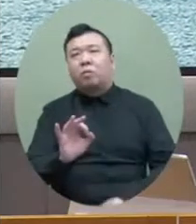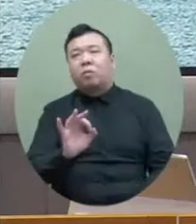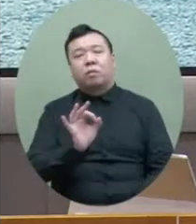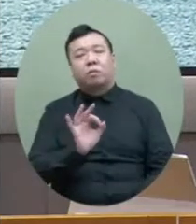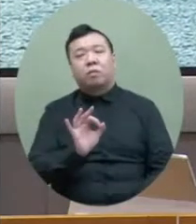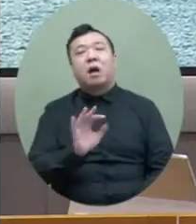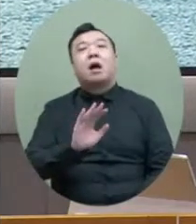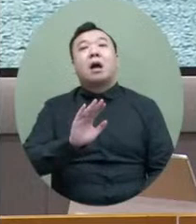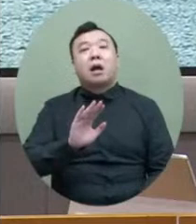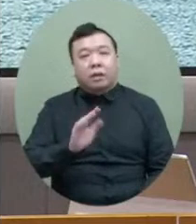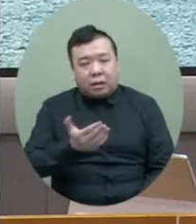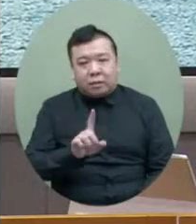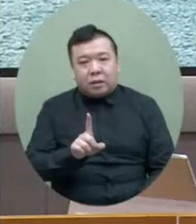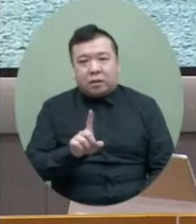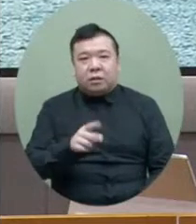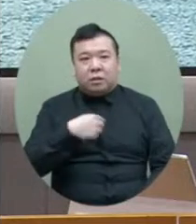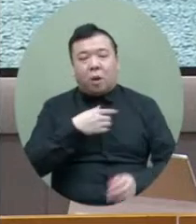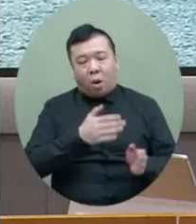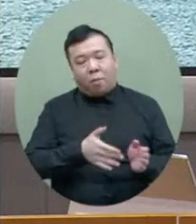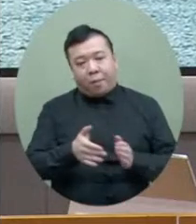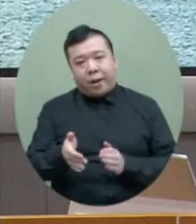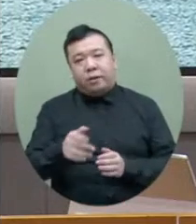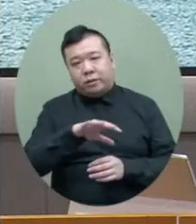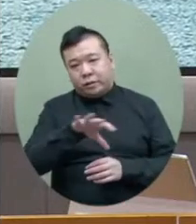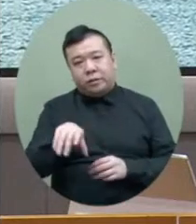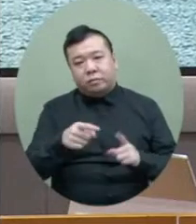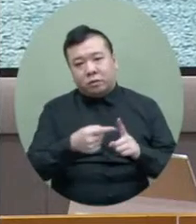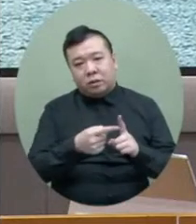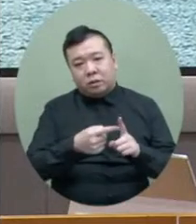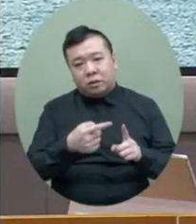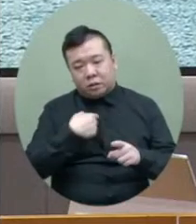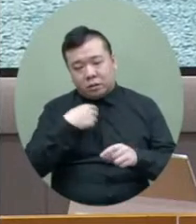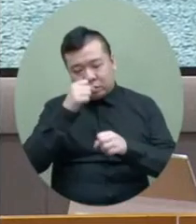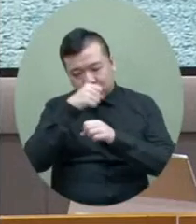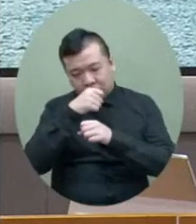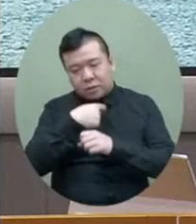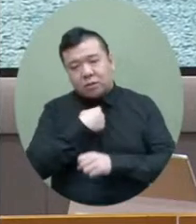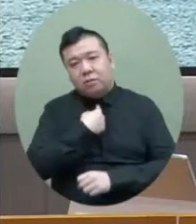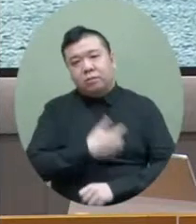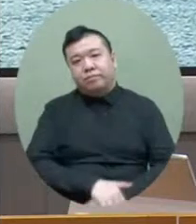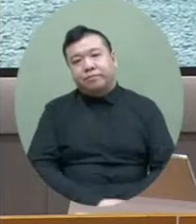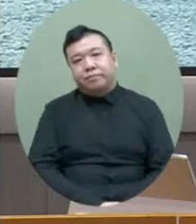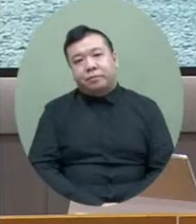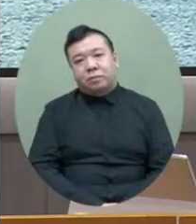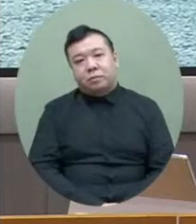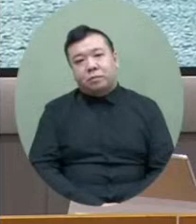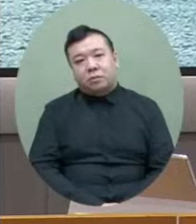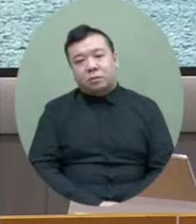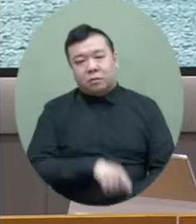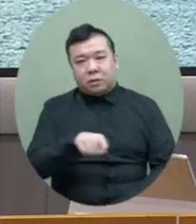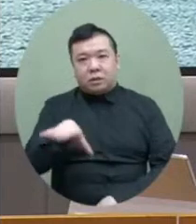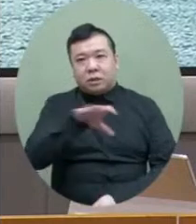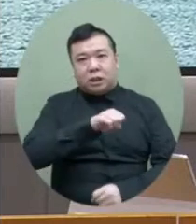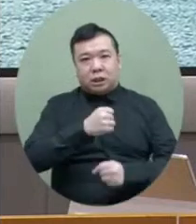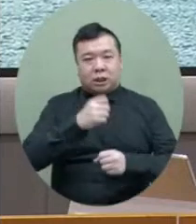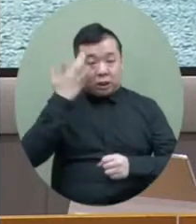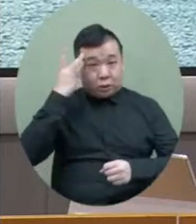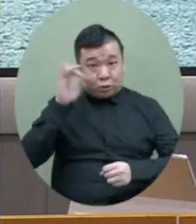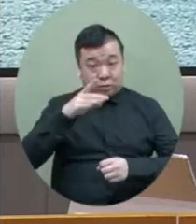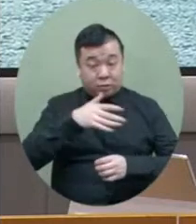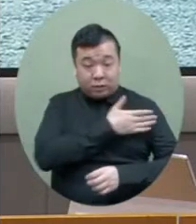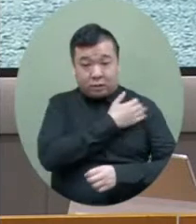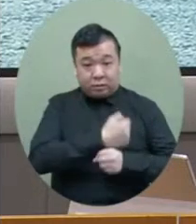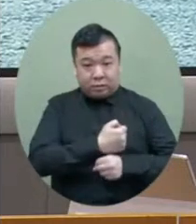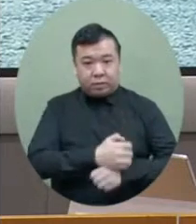we haven't found any cases related to the confirmed case. However, we will arrange everyone to get, or the